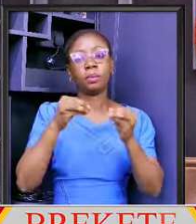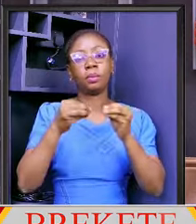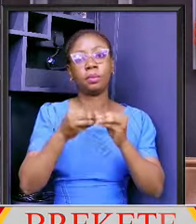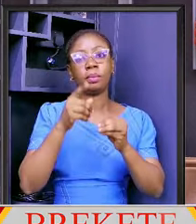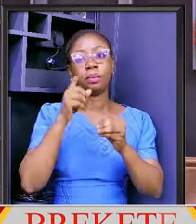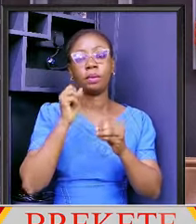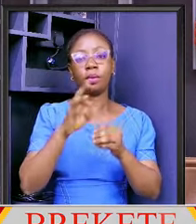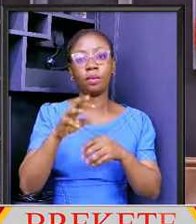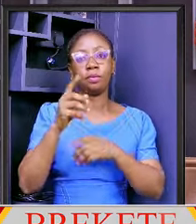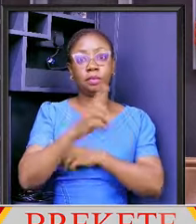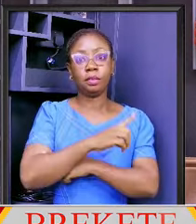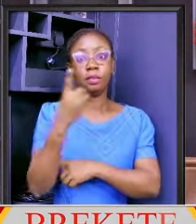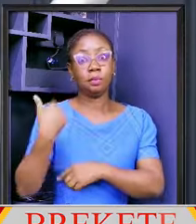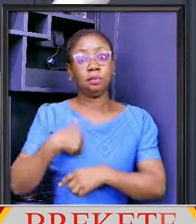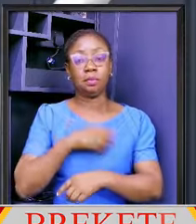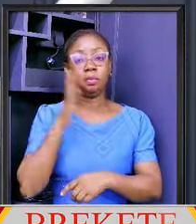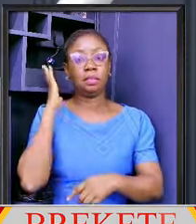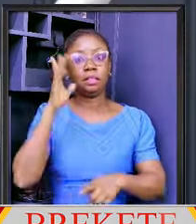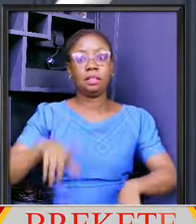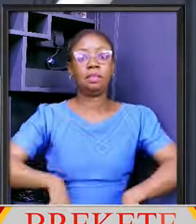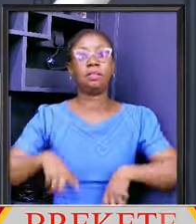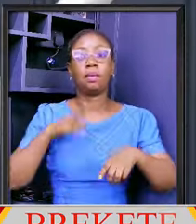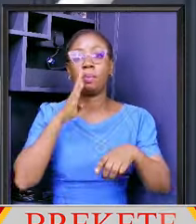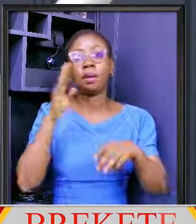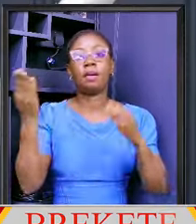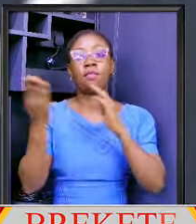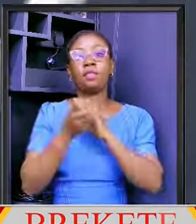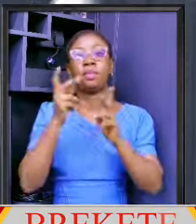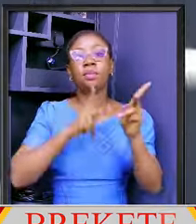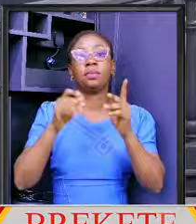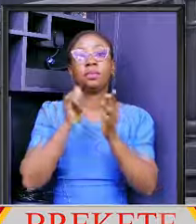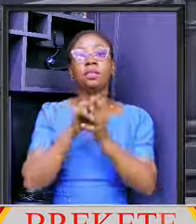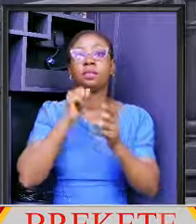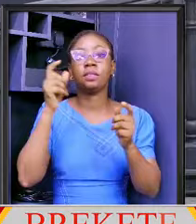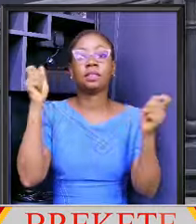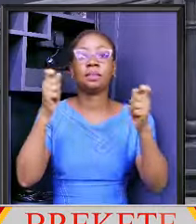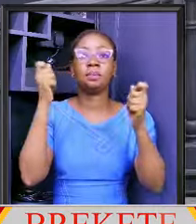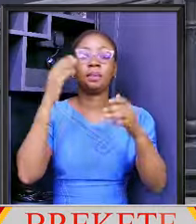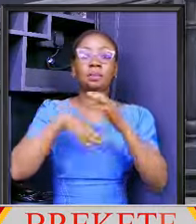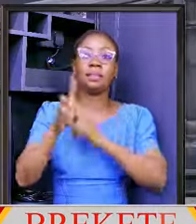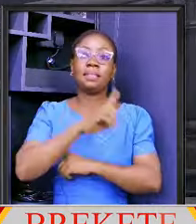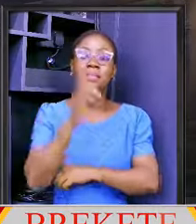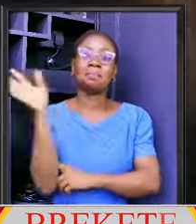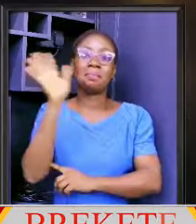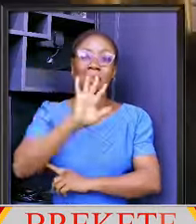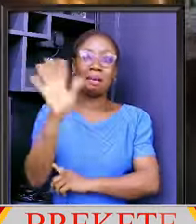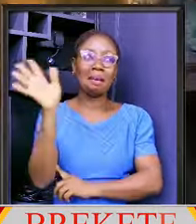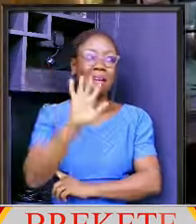celebrate. On behalf of everybody, we no celebrate birthday. Una waiting. Bye. Bye.